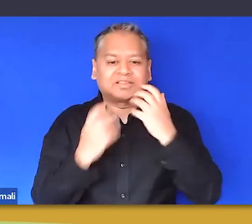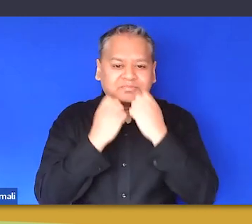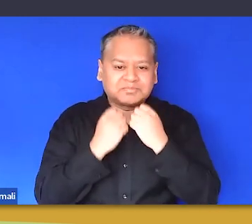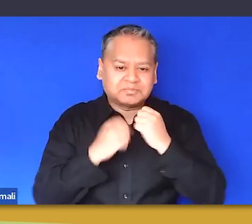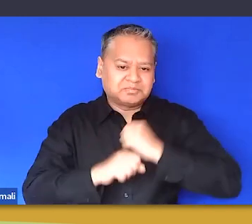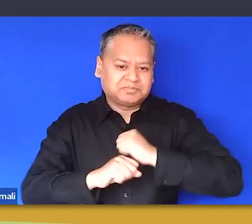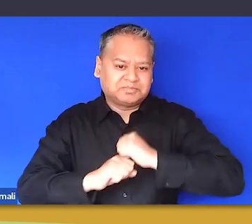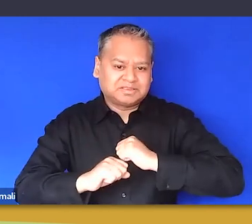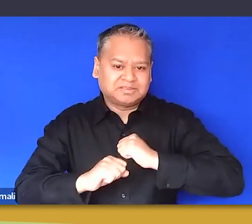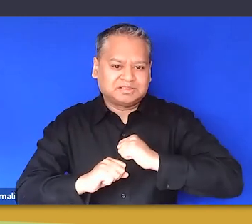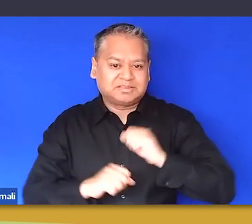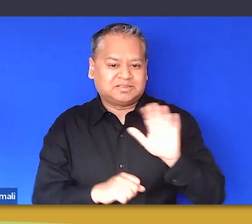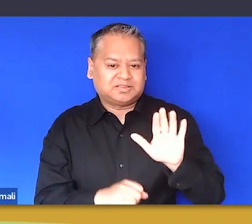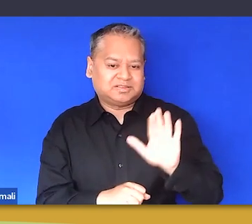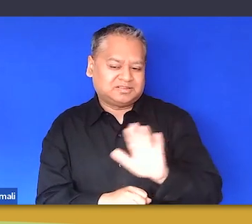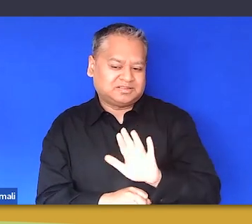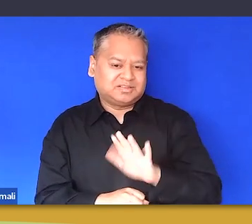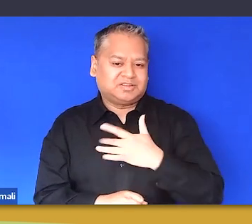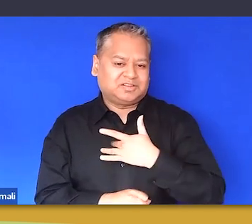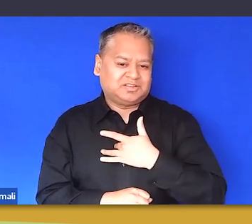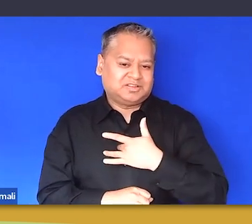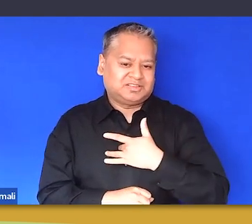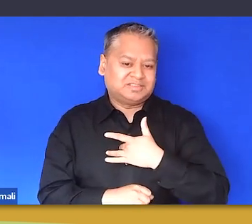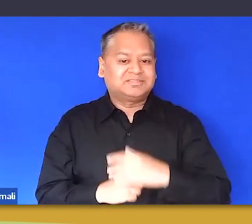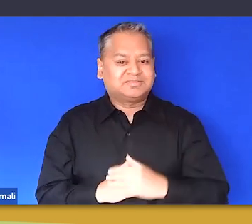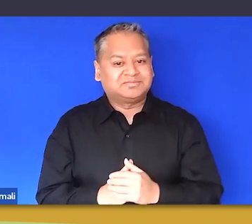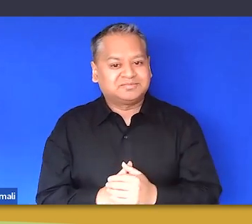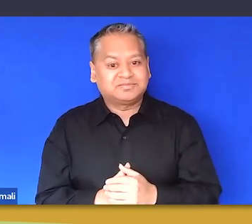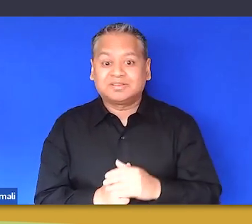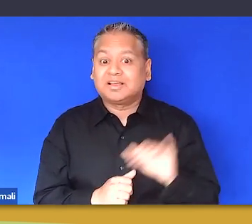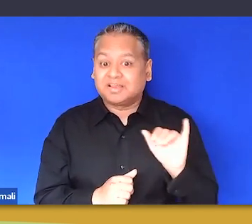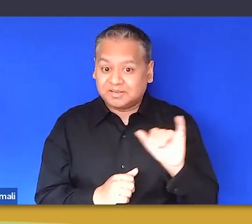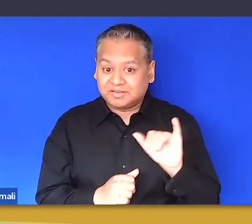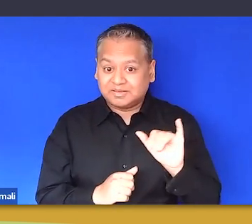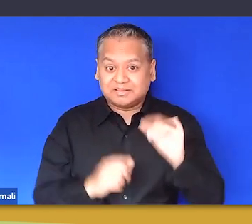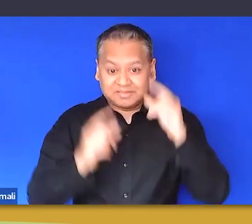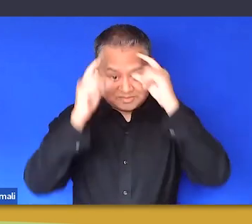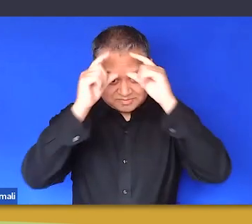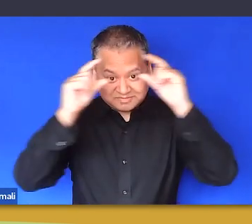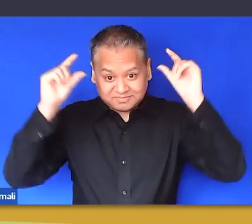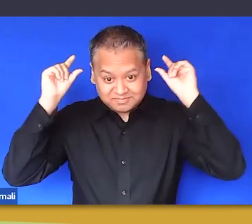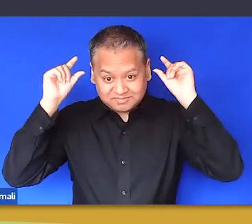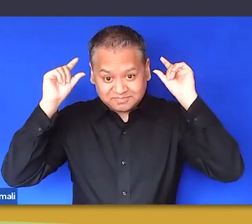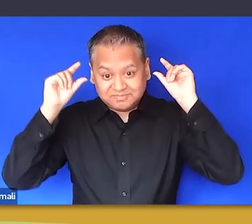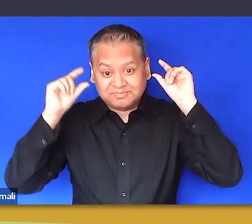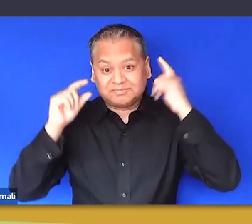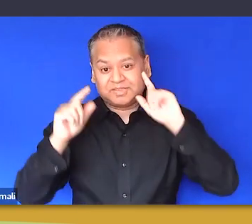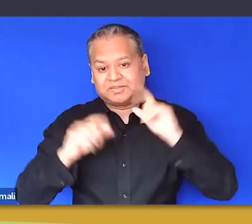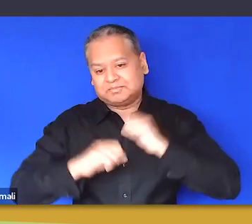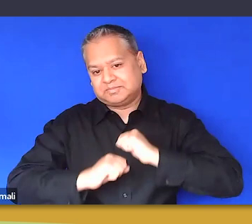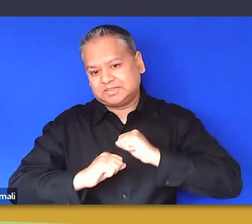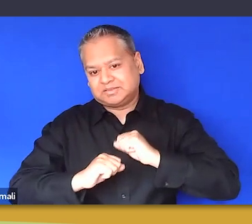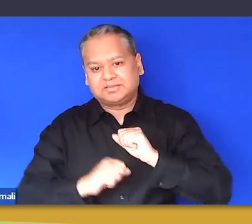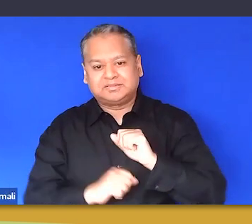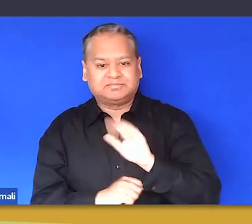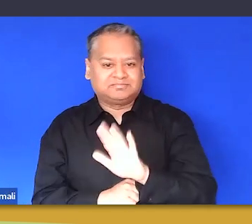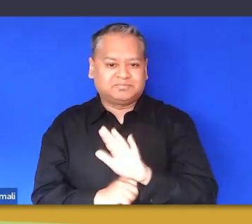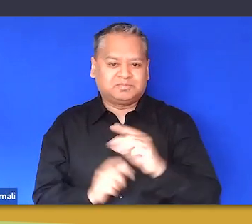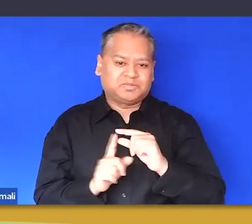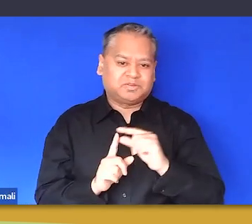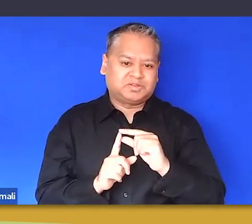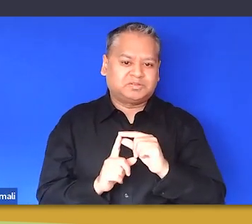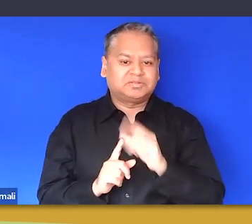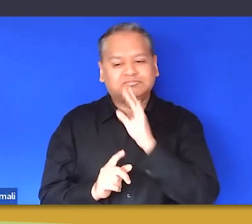headband you see is actually the headband that protects the words that come out of his mouth. It's